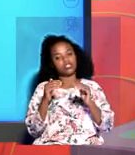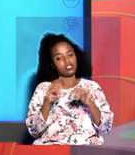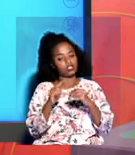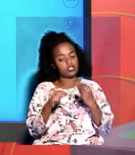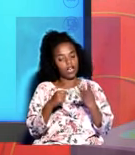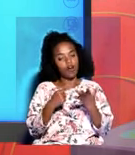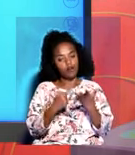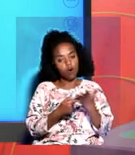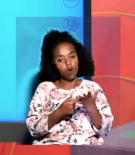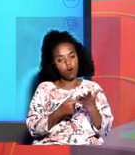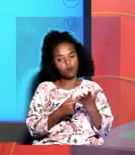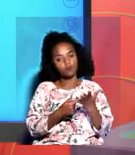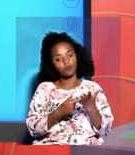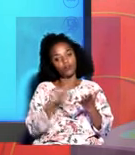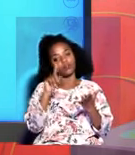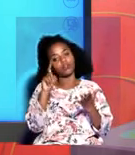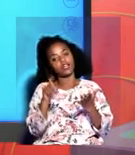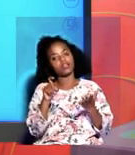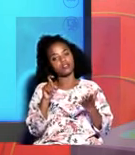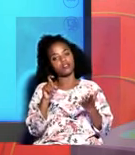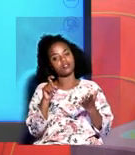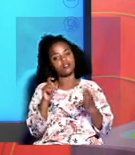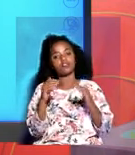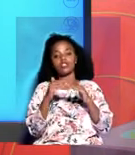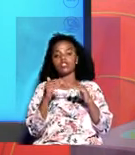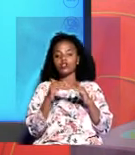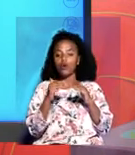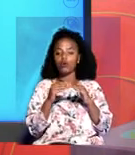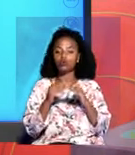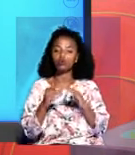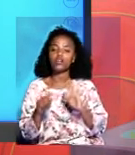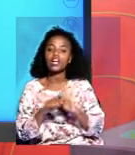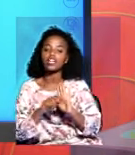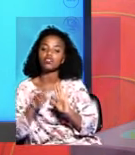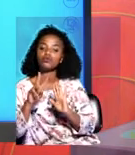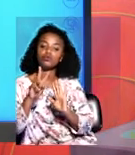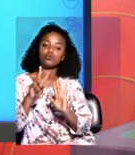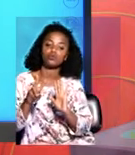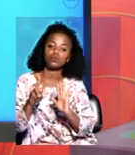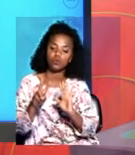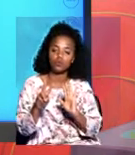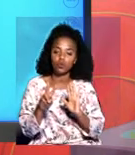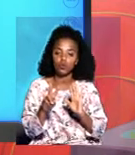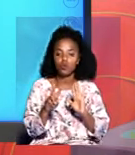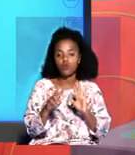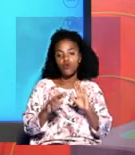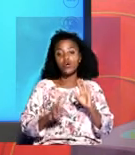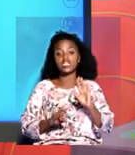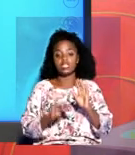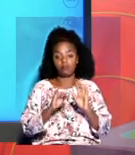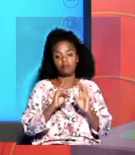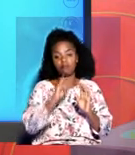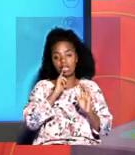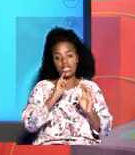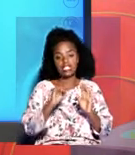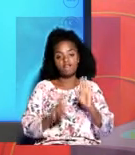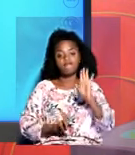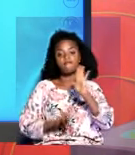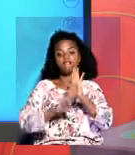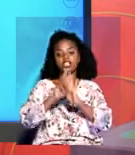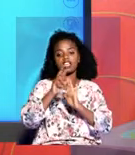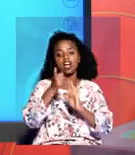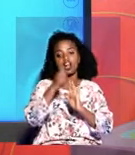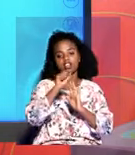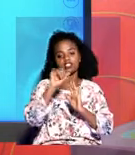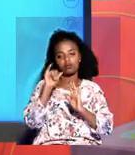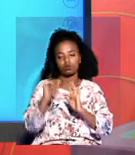Therefore, x is equal to negative 2 is vertical asymptote. Let's take